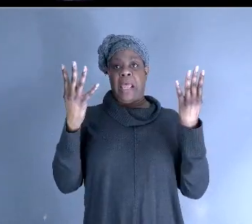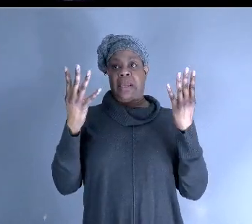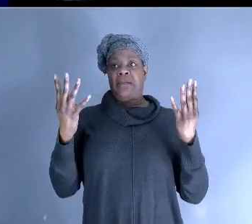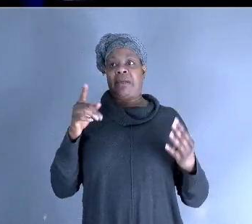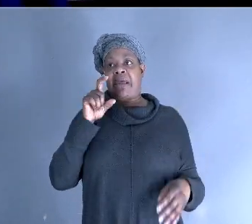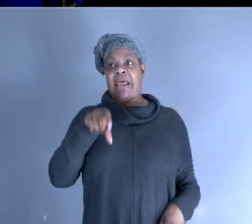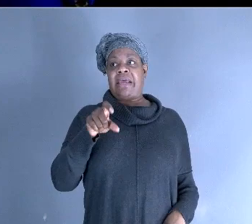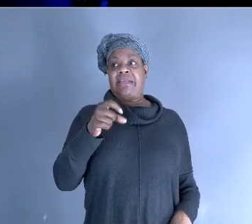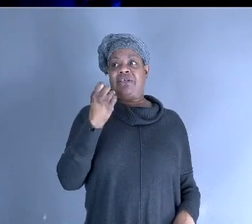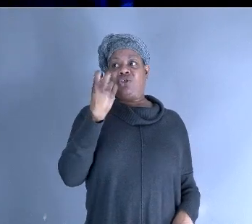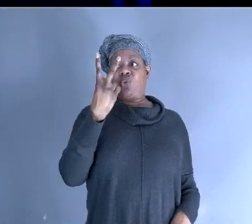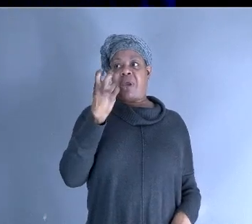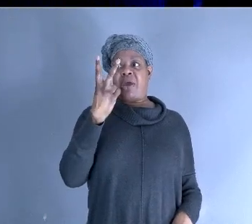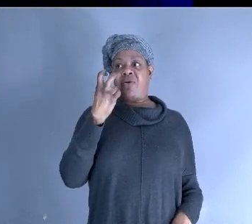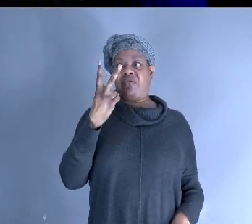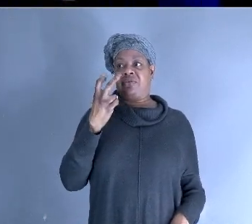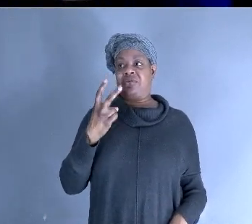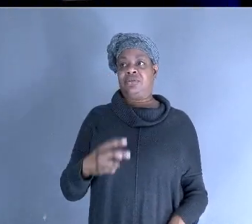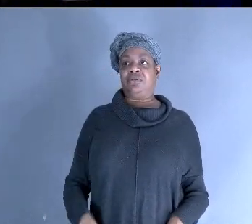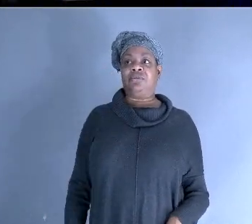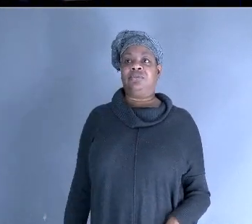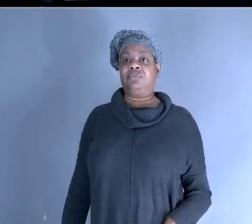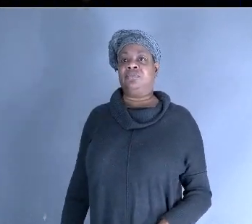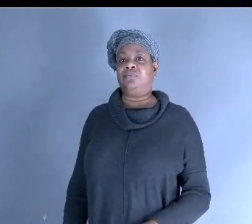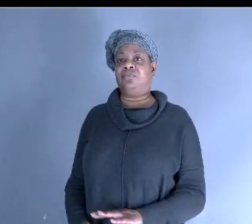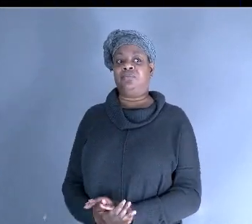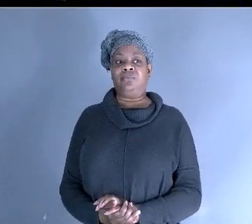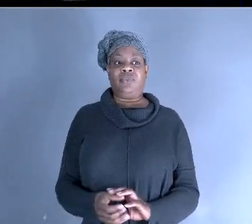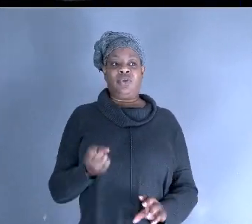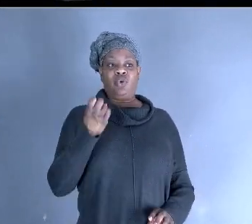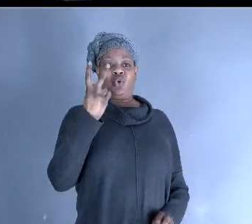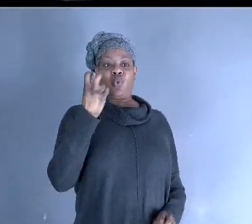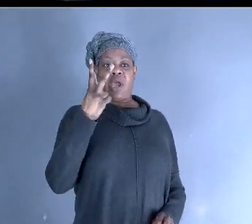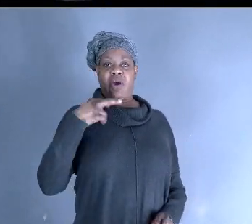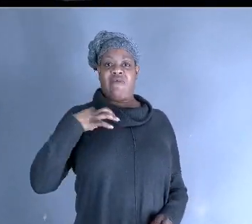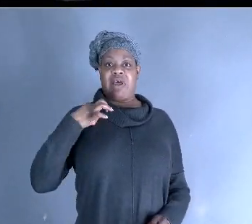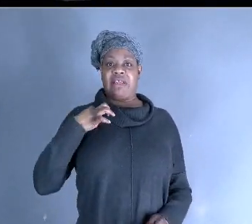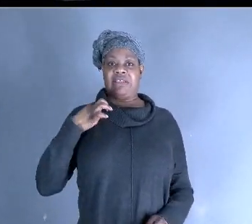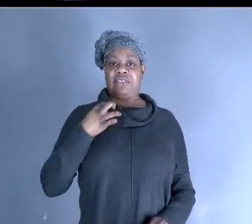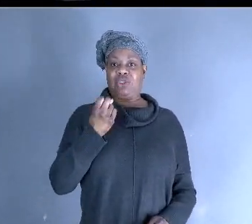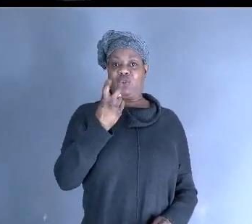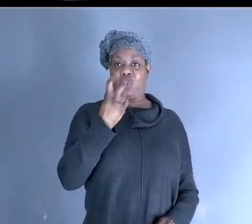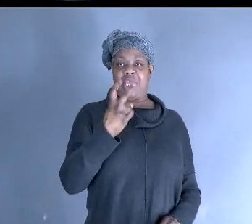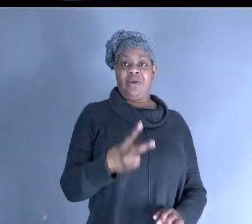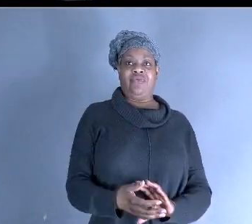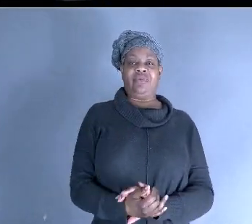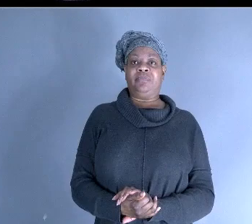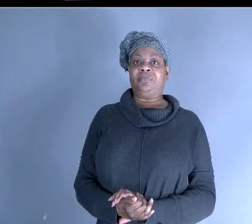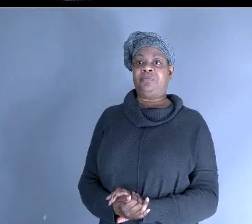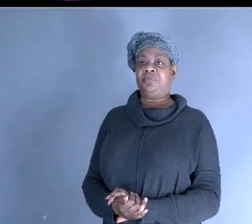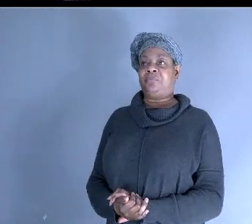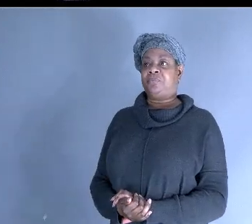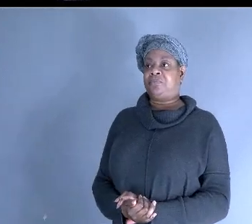need 12 Incredible Volunteers. Just a line up right there.